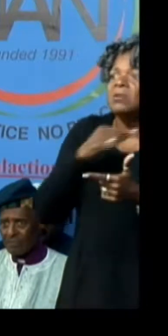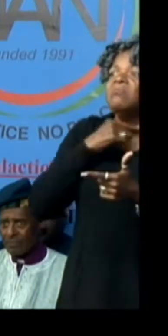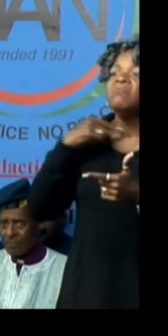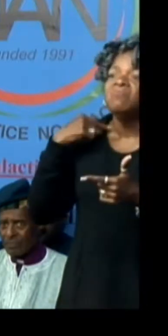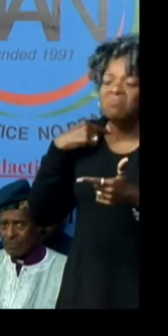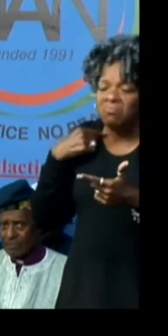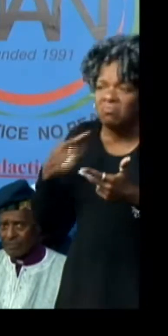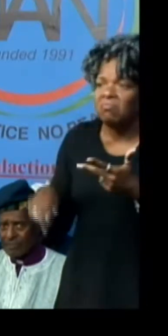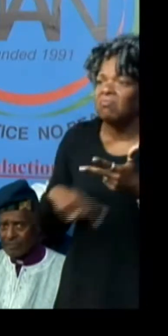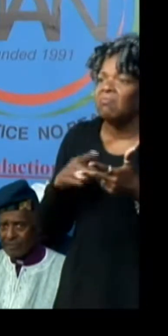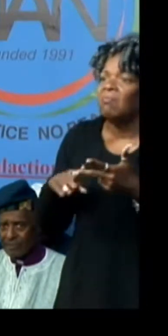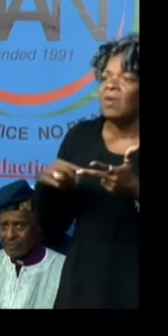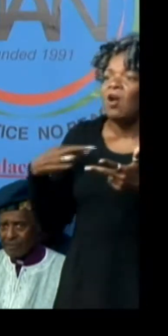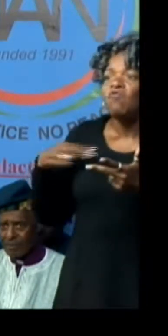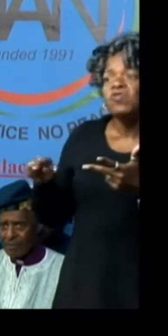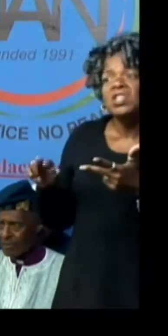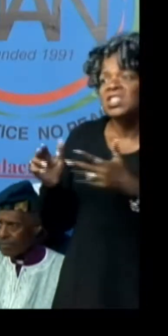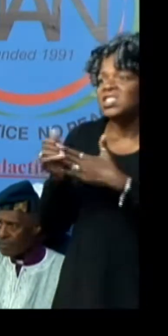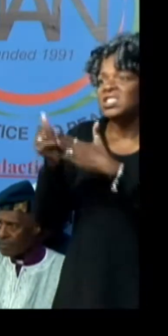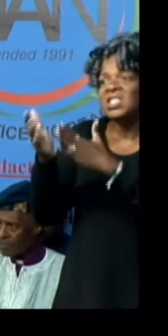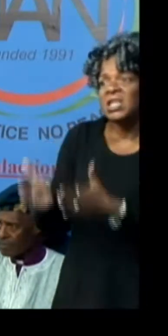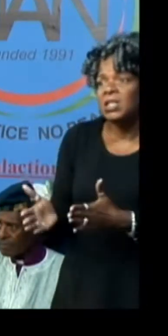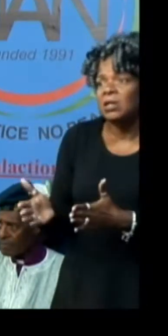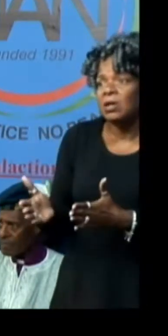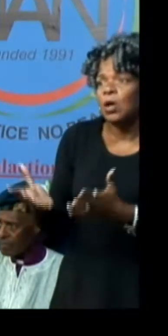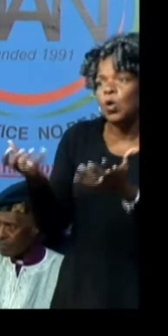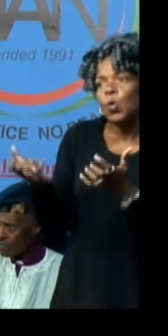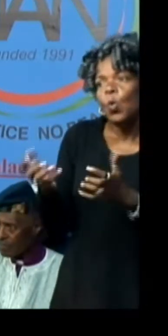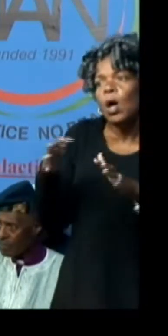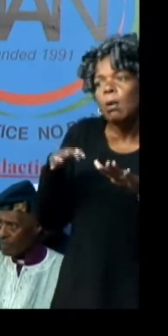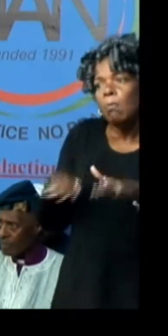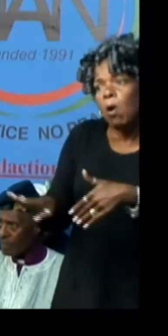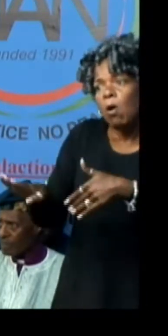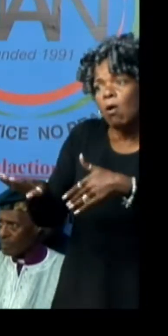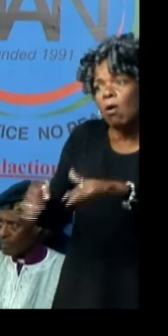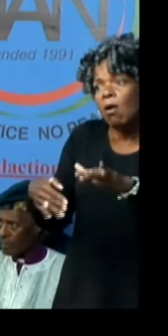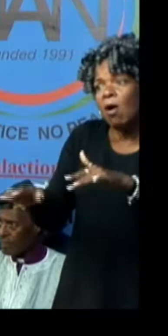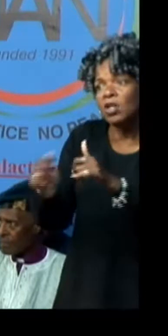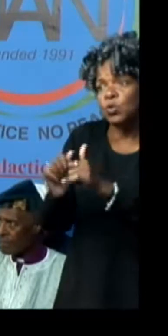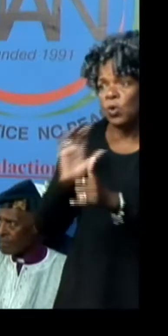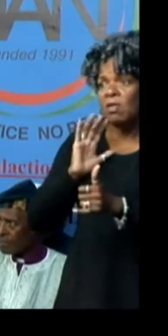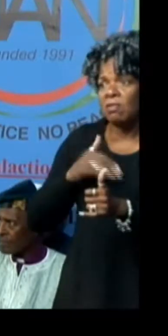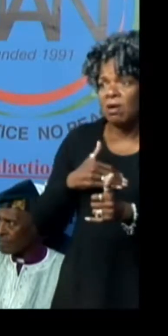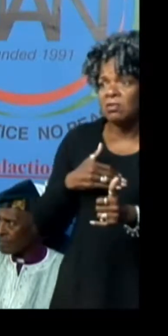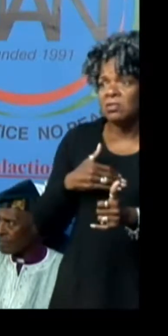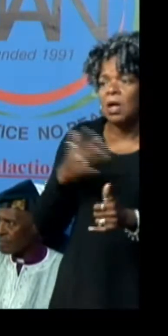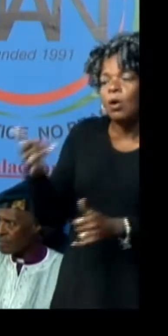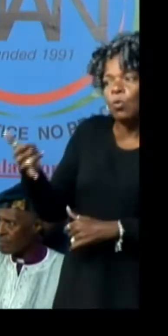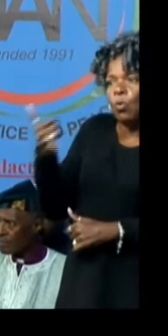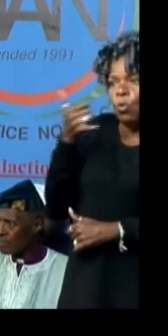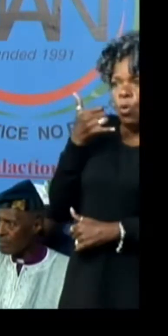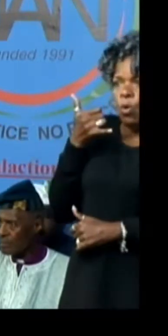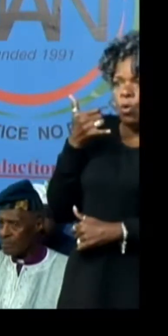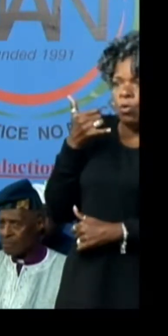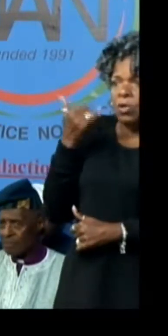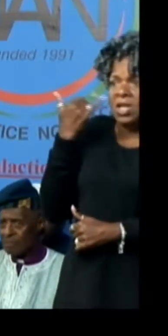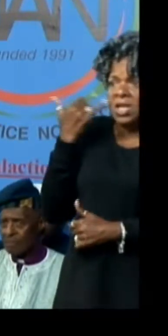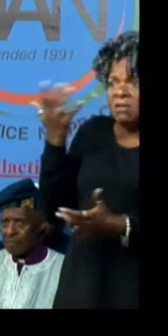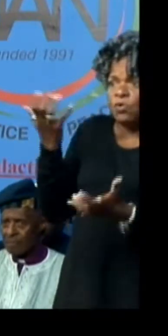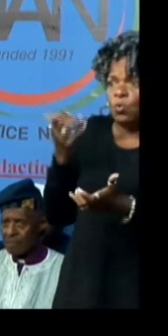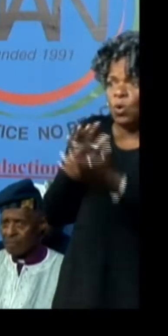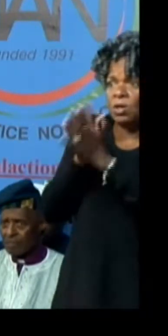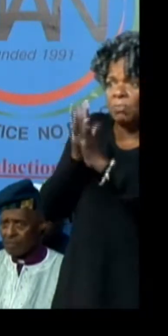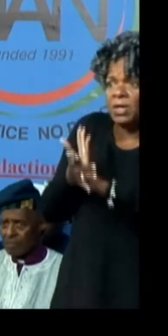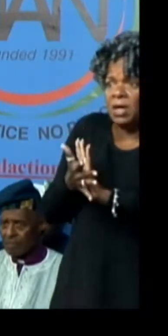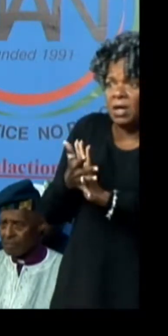1-877-626-4651. We will sign you in. Dialogue. There are people at the phone now. If you want to be one of those